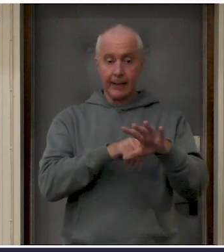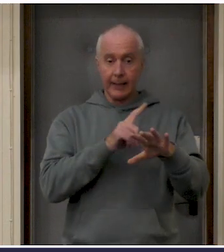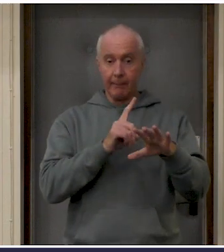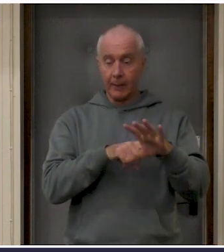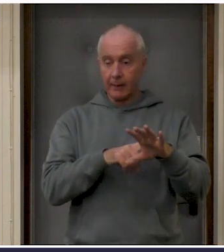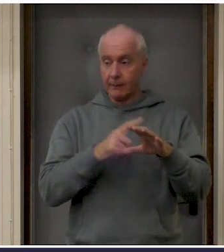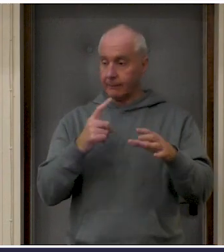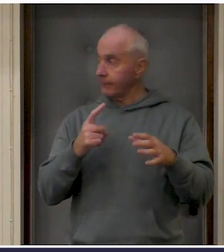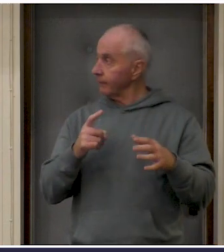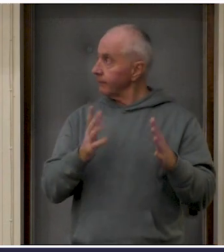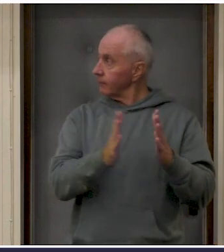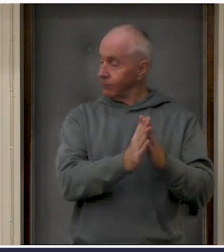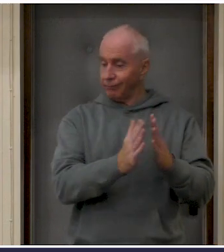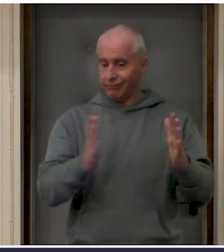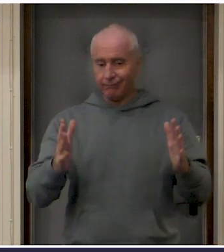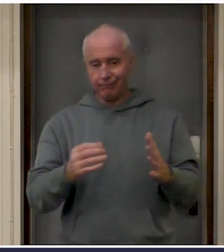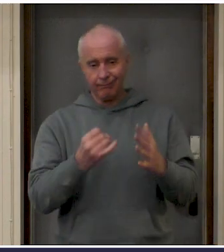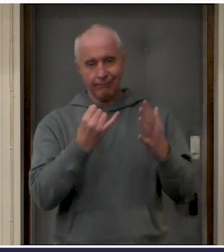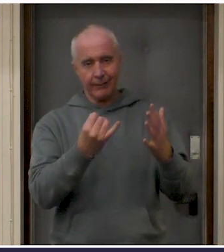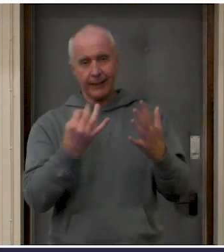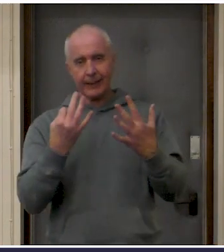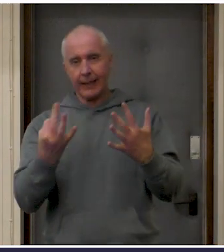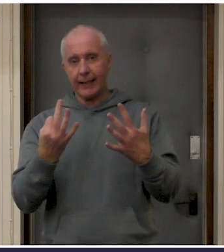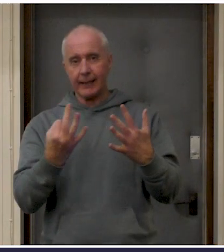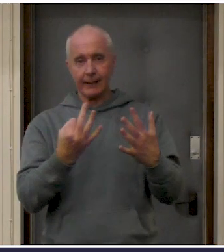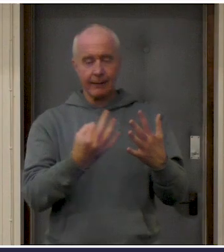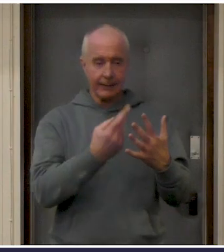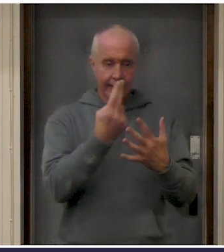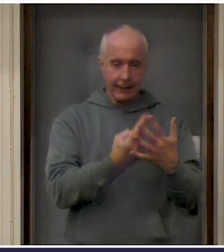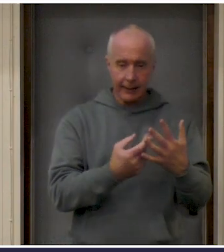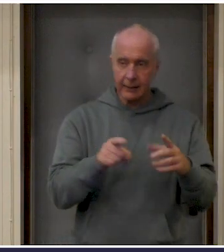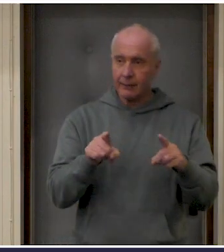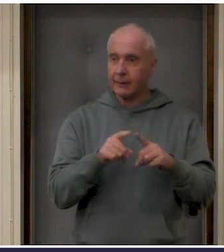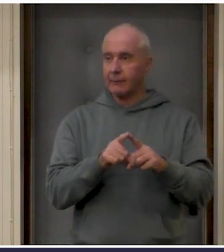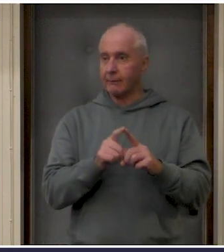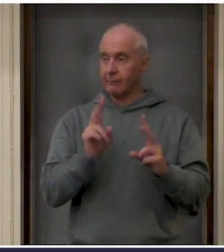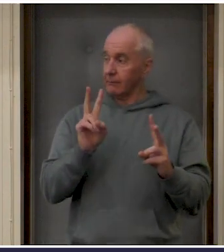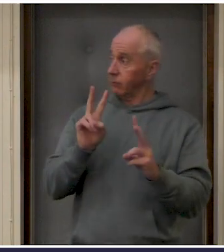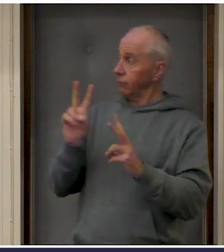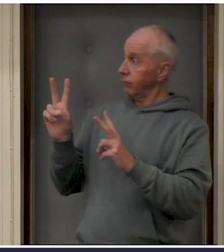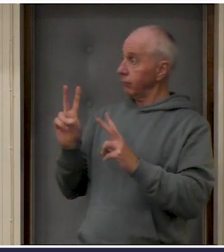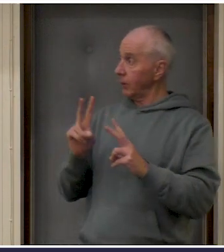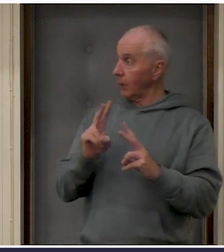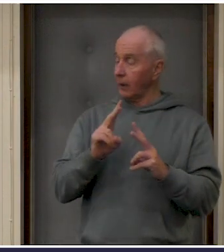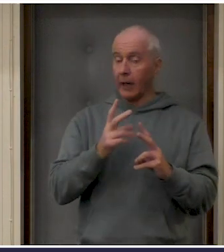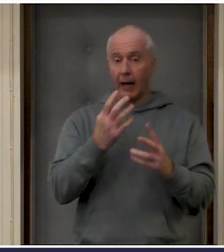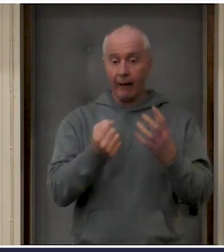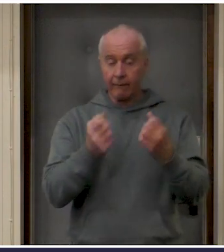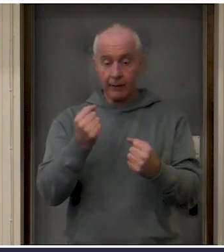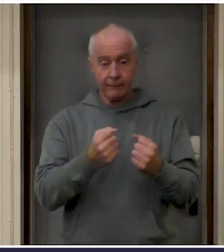what's coming. There's all these 68 plus designs. By the way, if you take those minimum criteria away, if you just look at anyone who's claiming they've got a